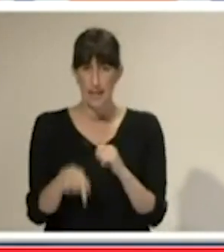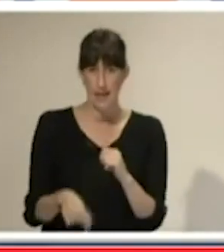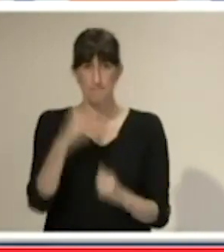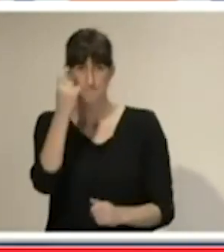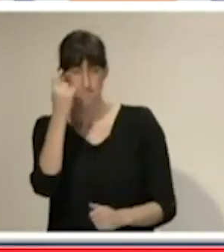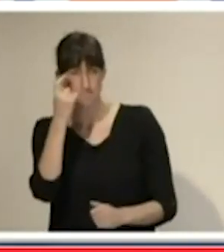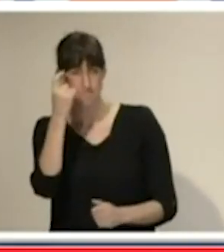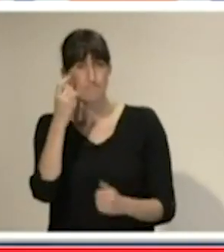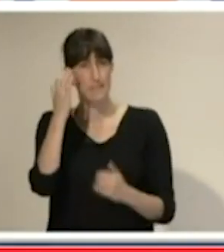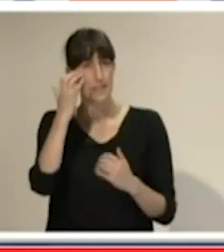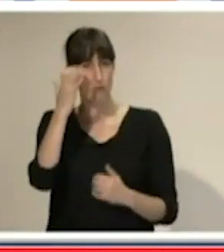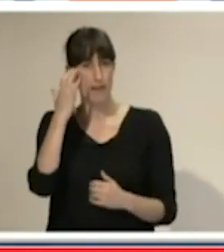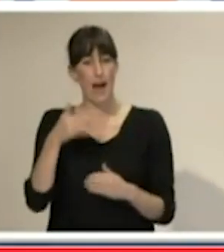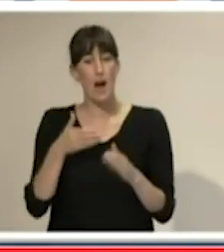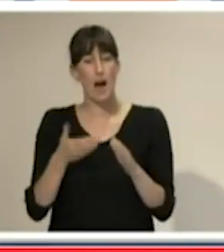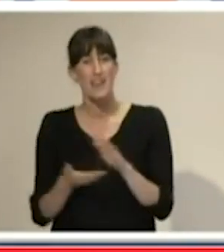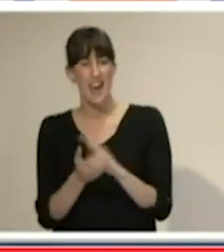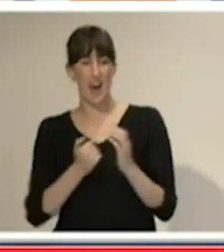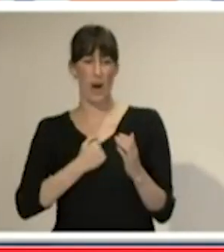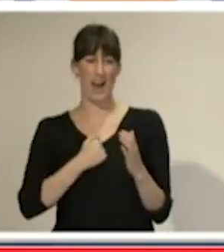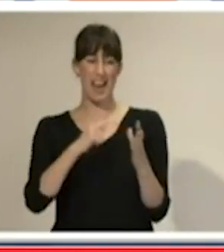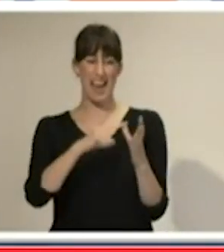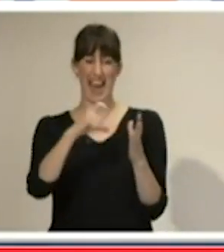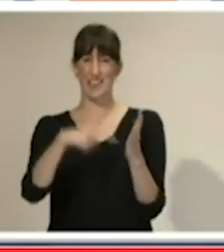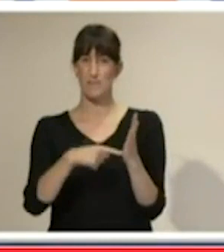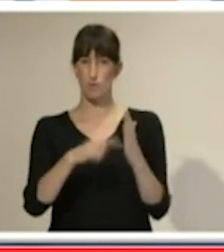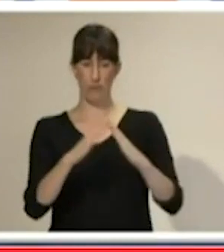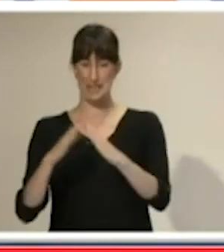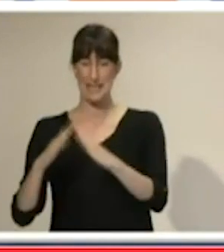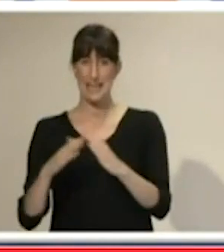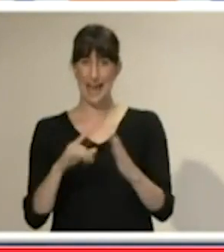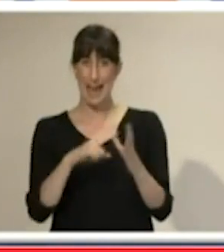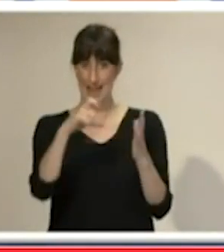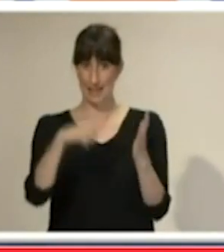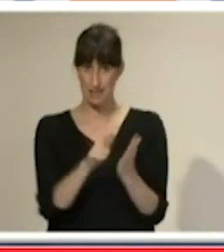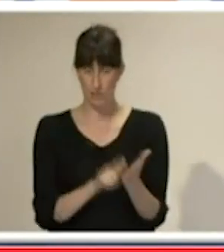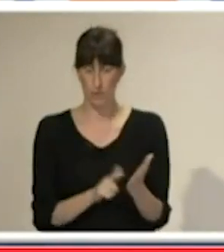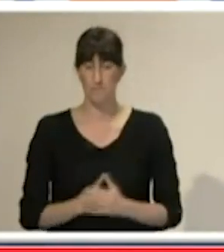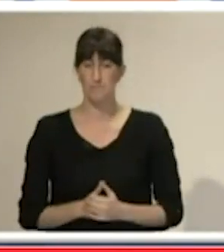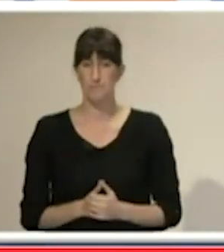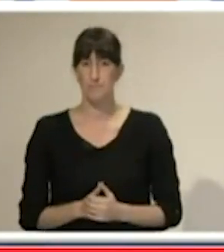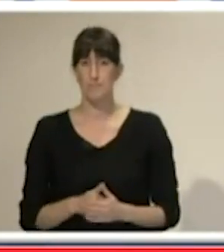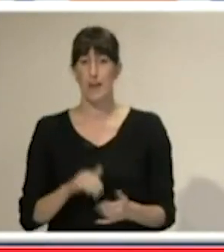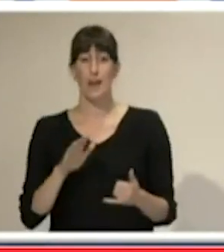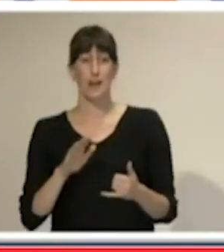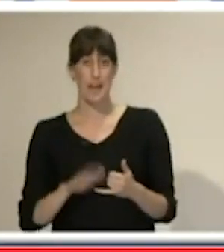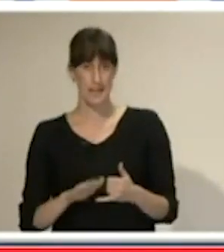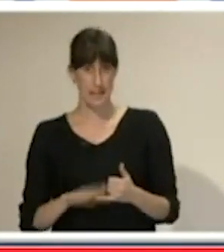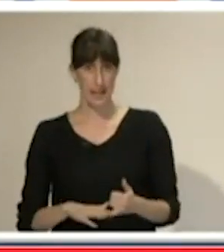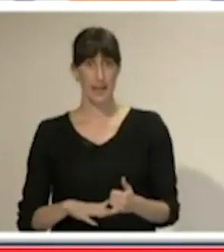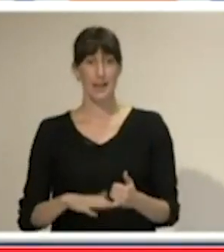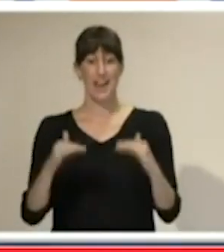under our Property Act in New Zealand. Finally, it was my privilege during Alert Level 4 lockdown to thank all of